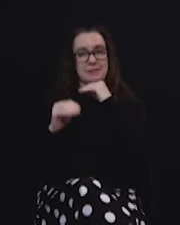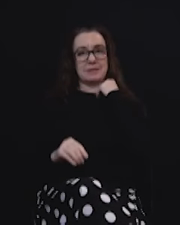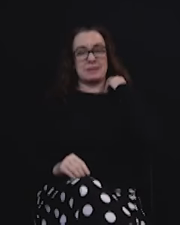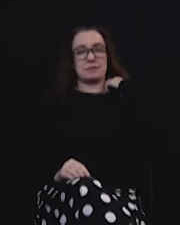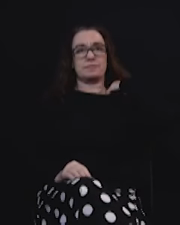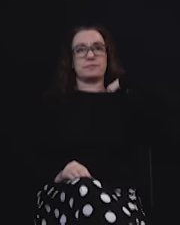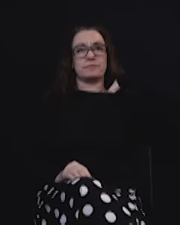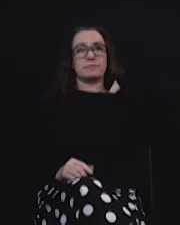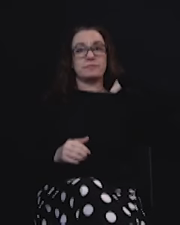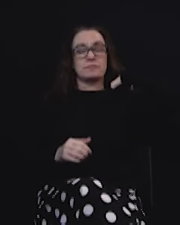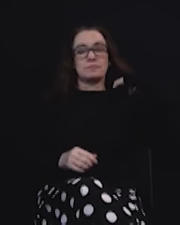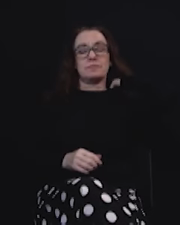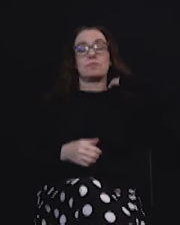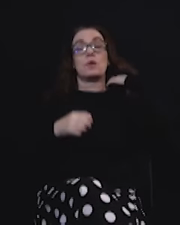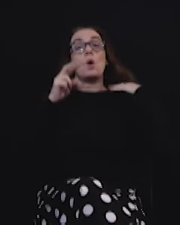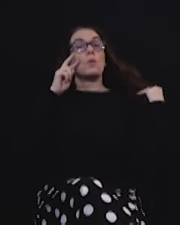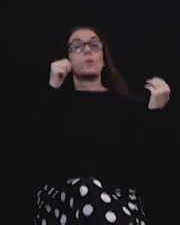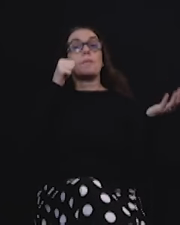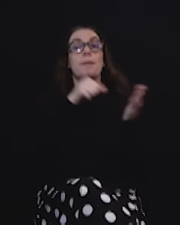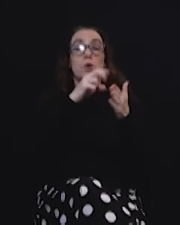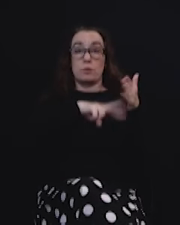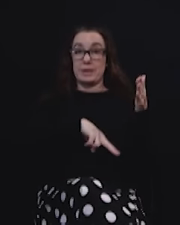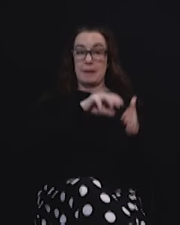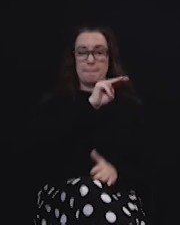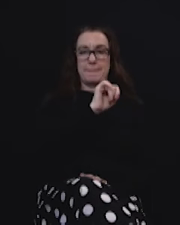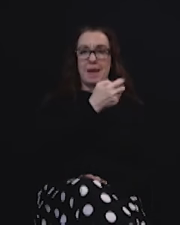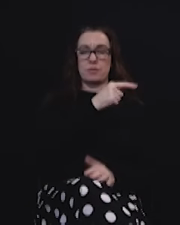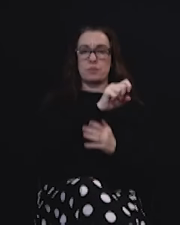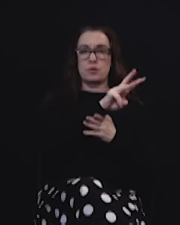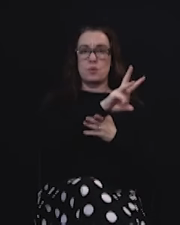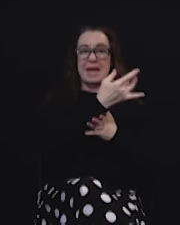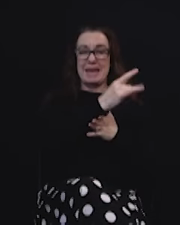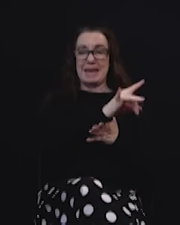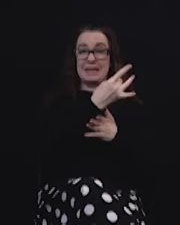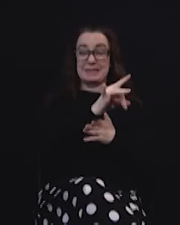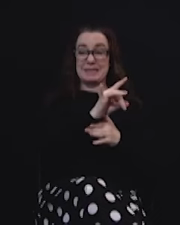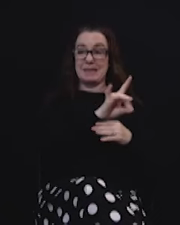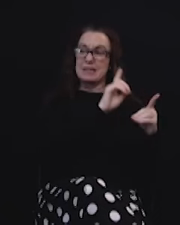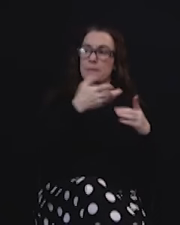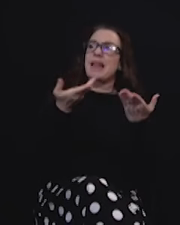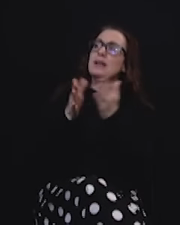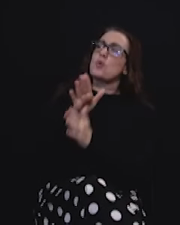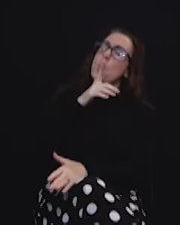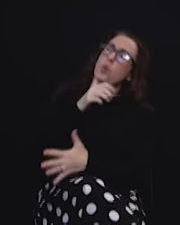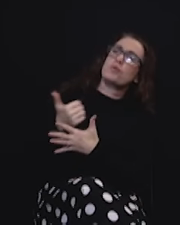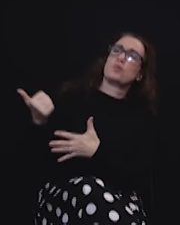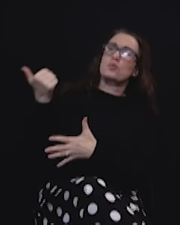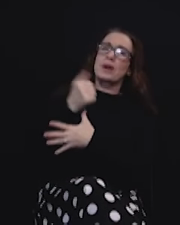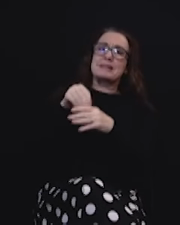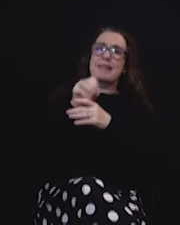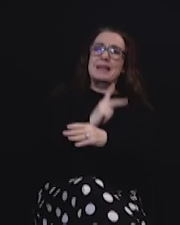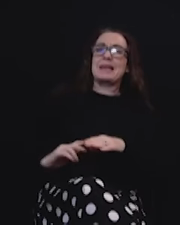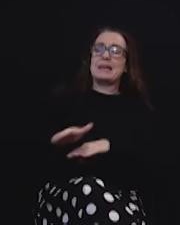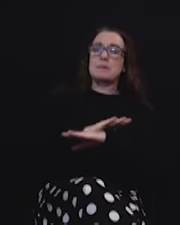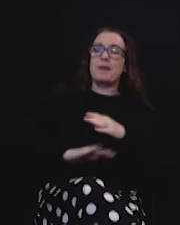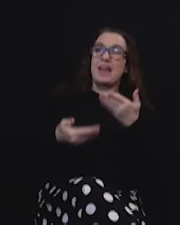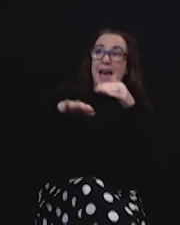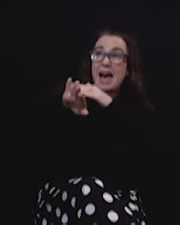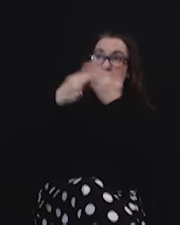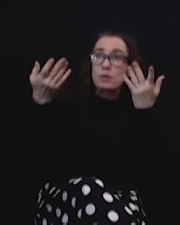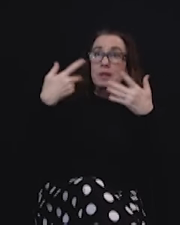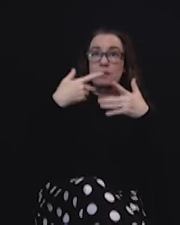Remember what we just read, Matthew 18. At that time, the disciples came to Jesus and asked, who is the greatest in the kingdom of heaven? They were trying to